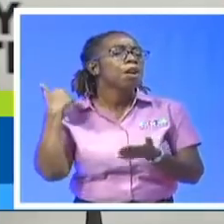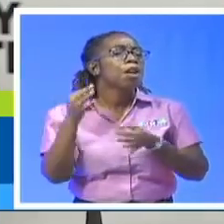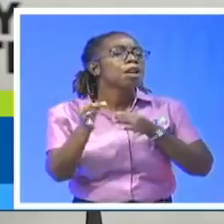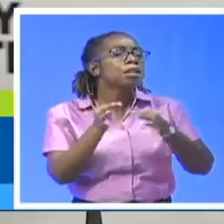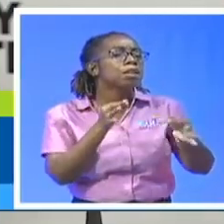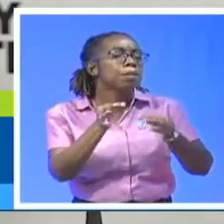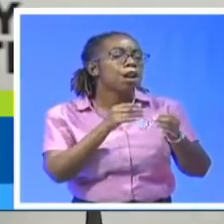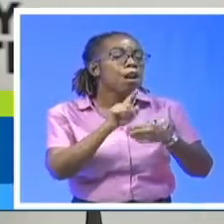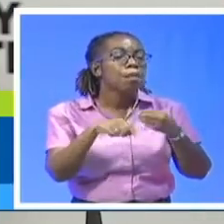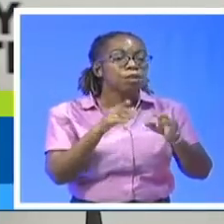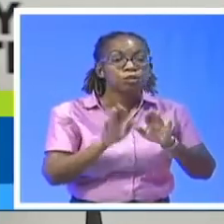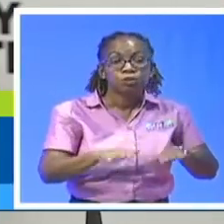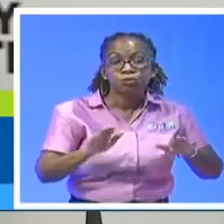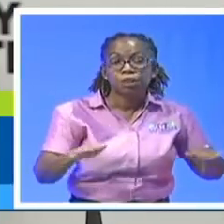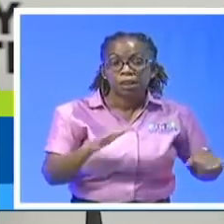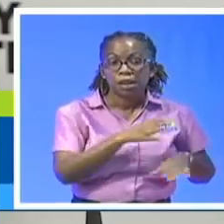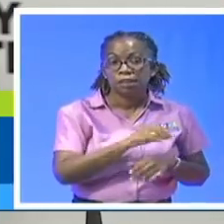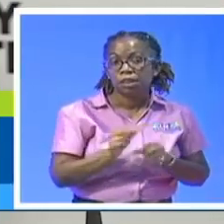COVID.